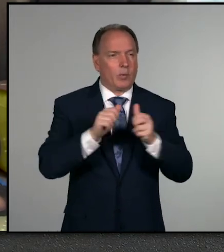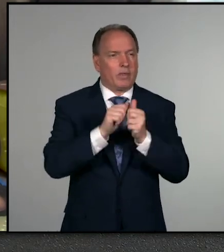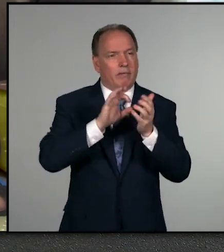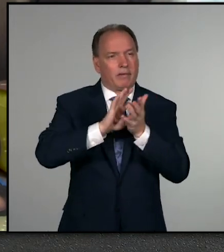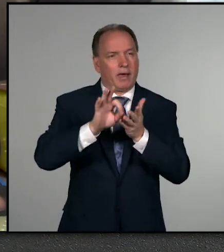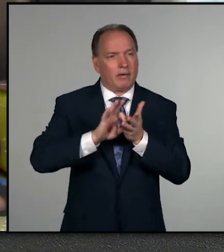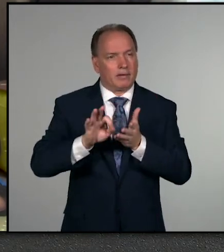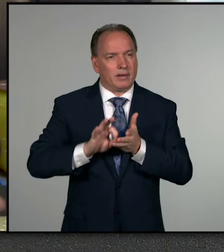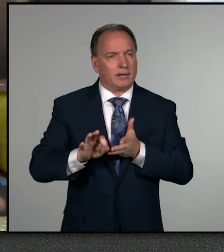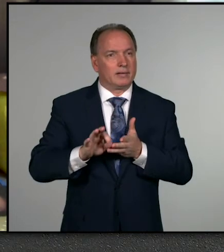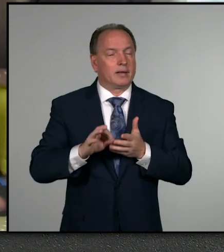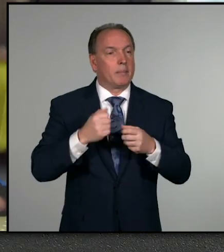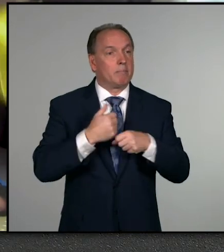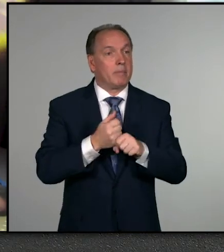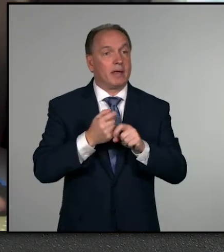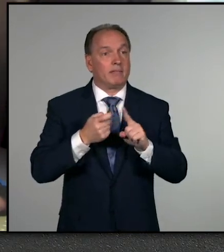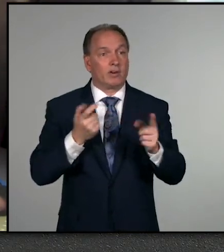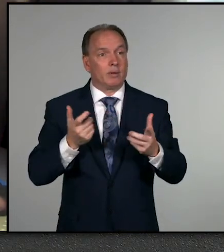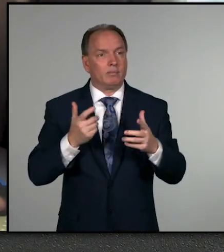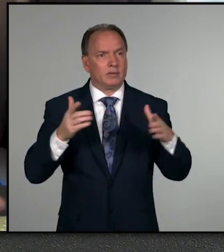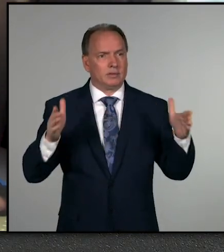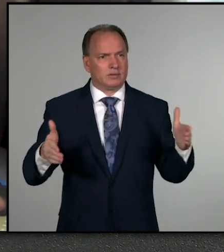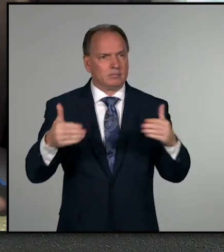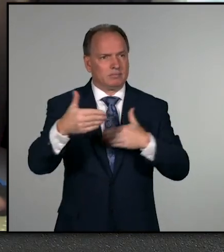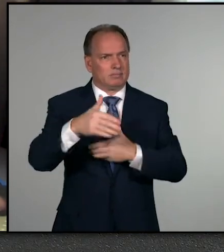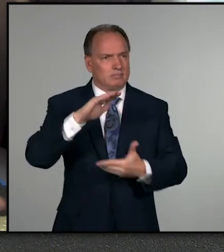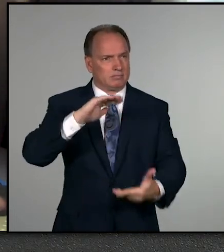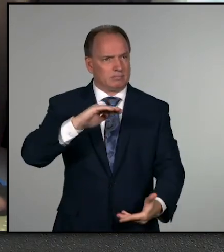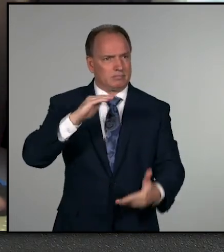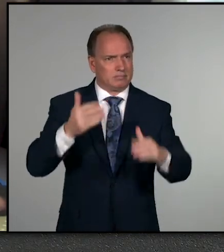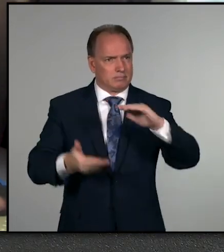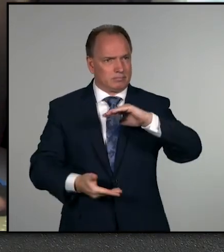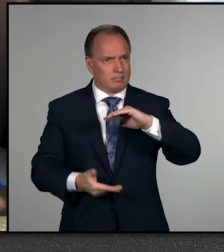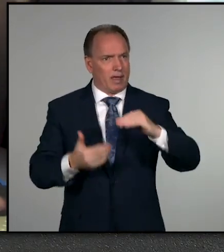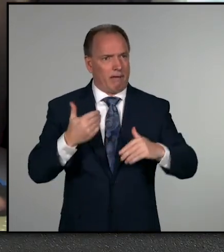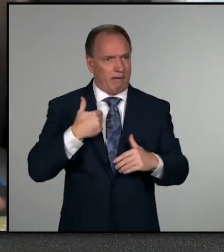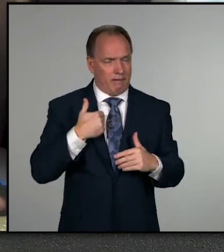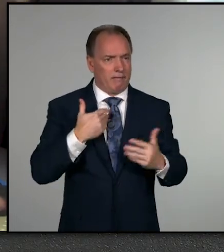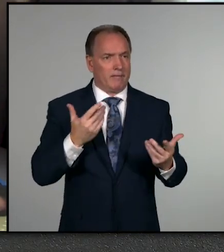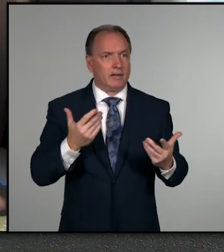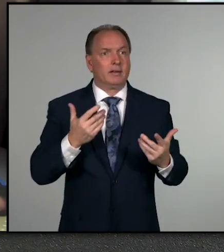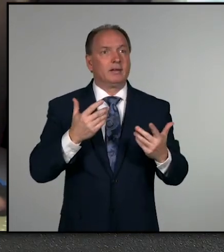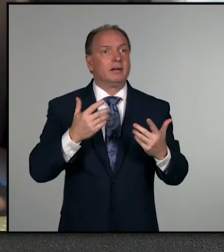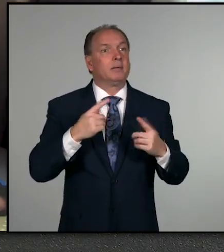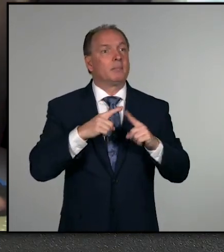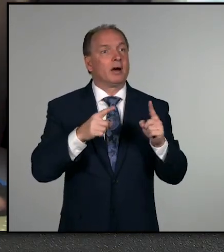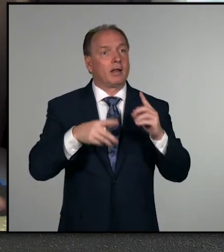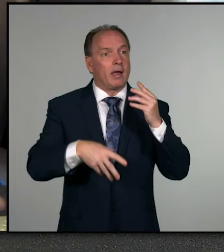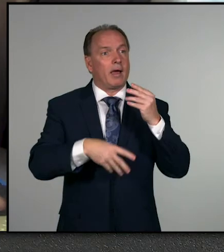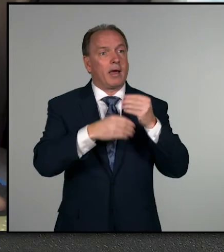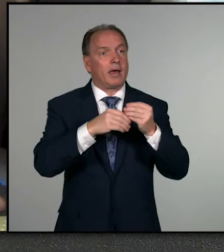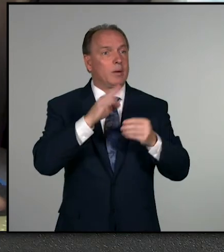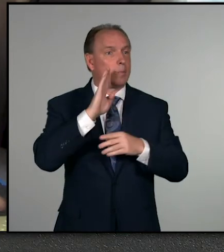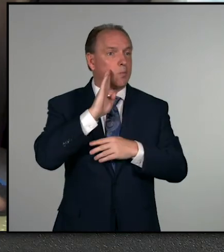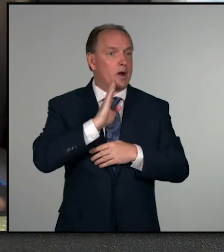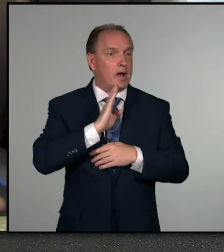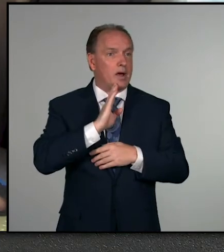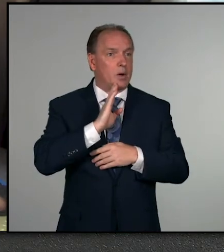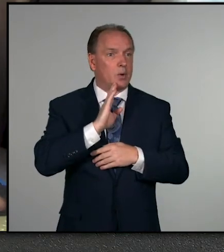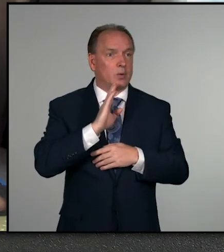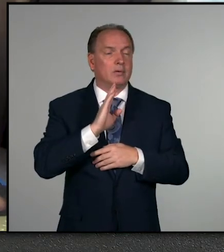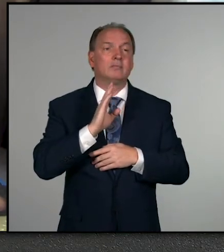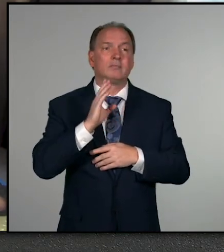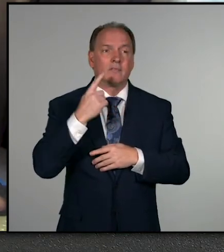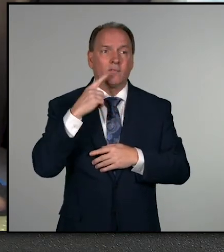and I made it out of a square that I have. But what I did was I cut out a brown